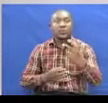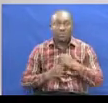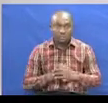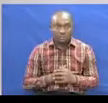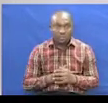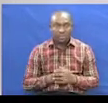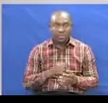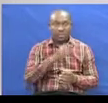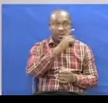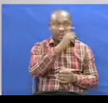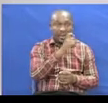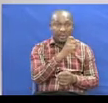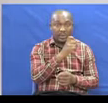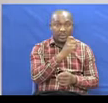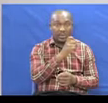X